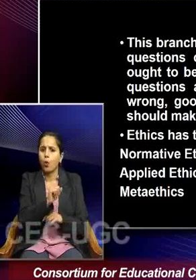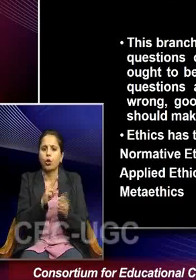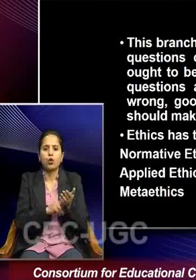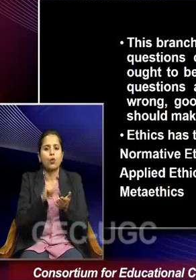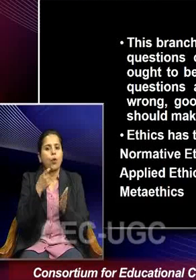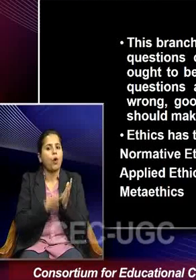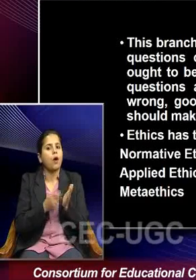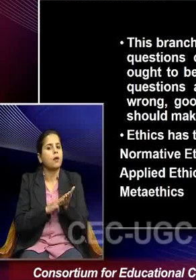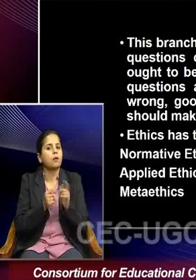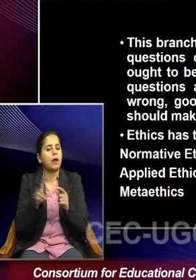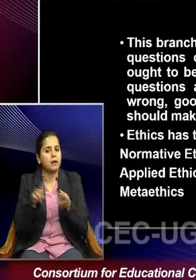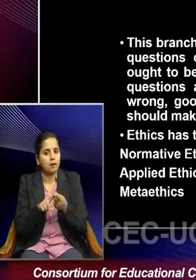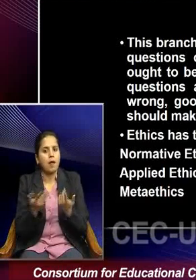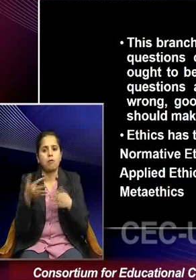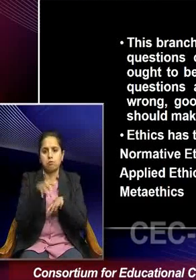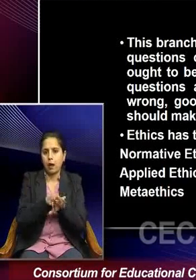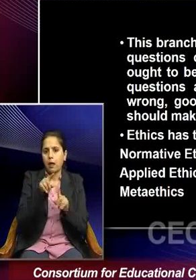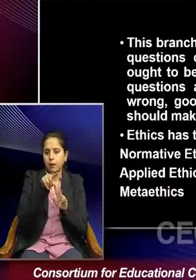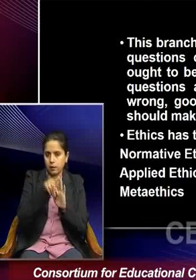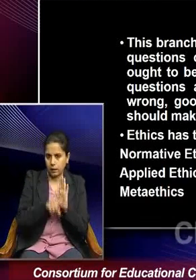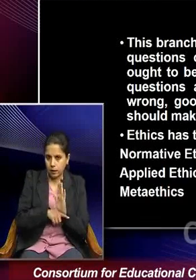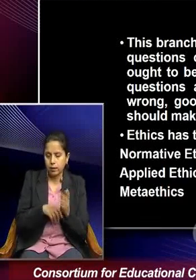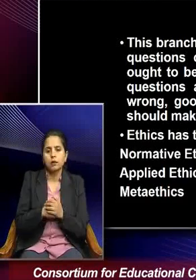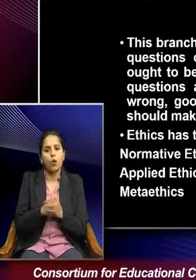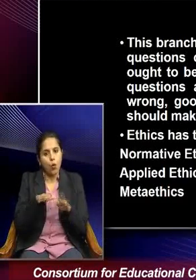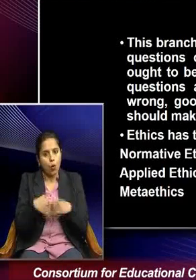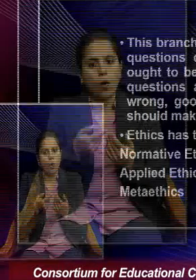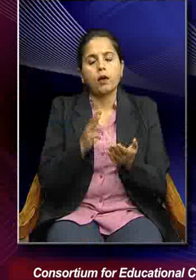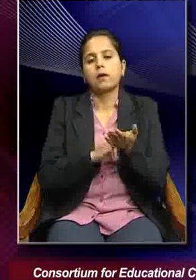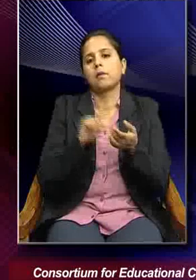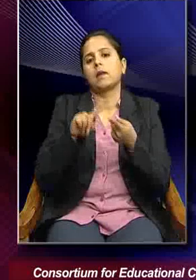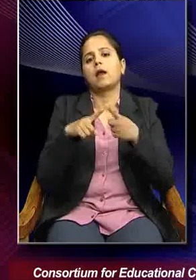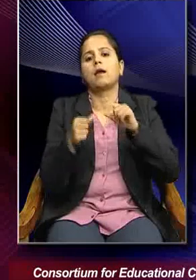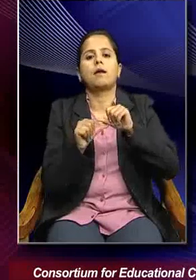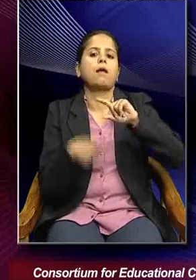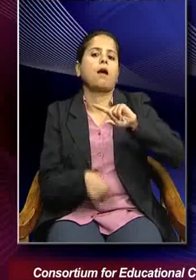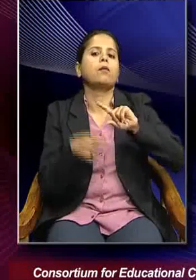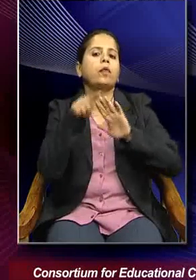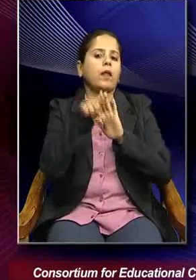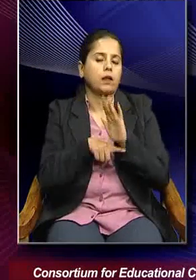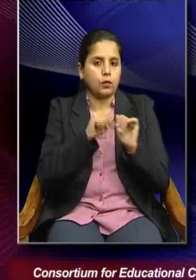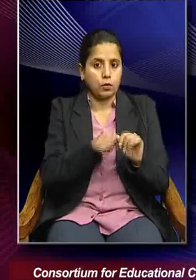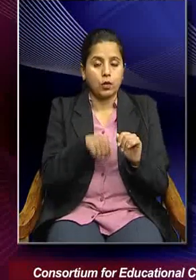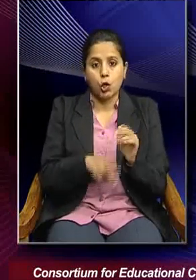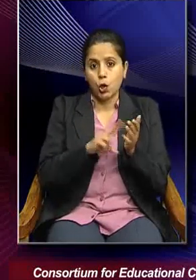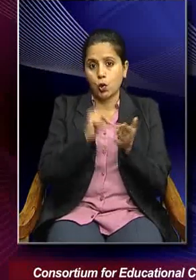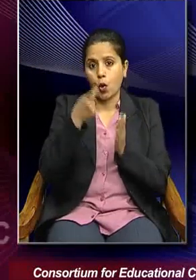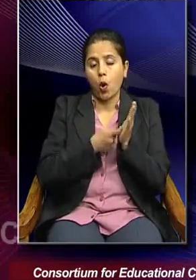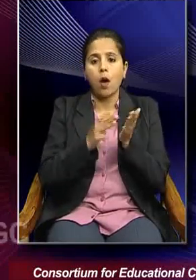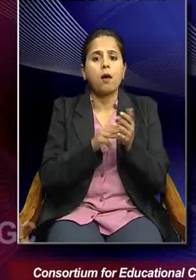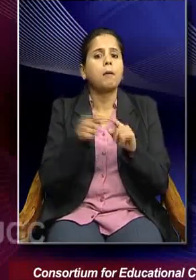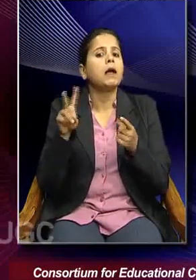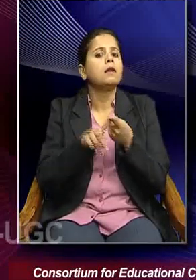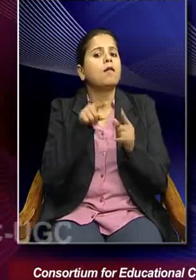ethics, applied ethics, and meta-ethics. Where normative ethics